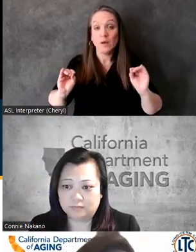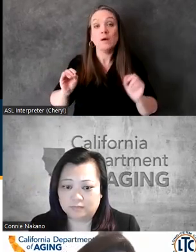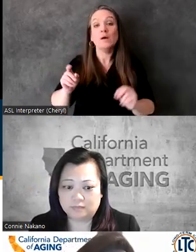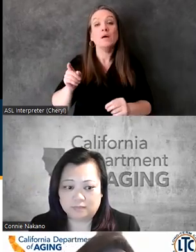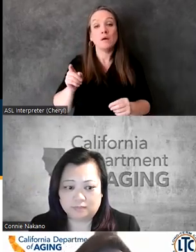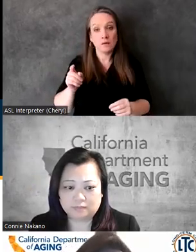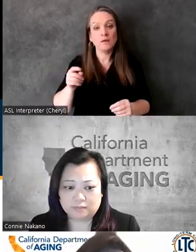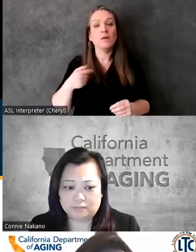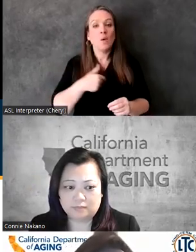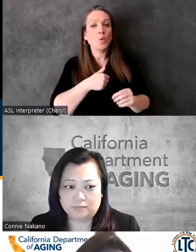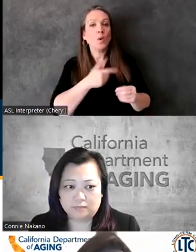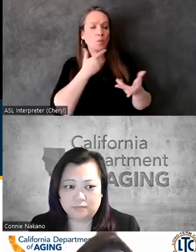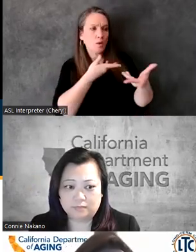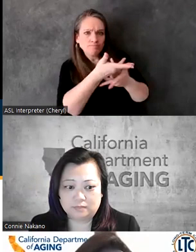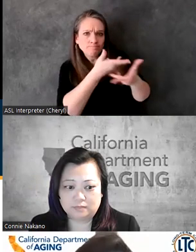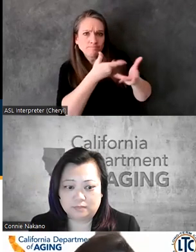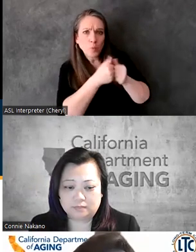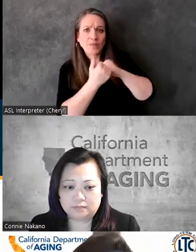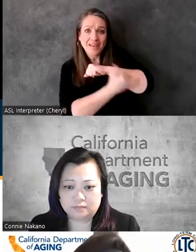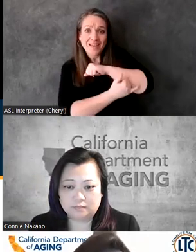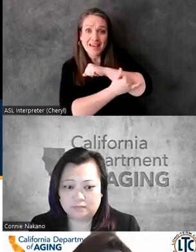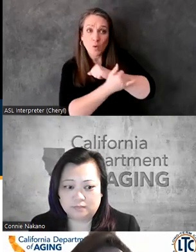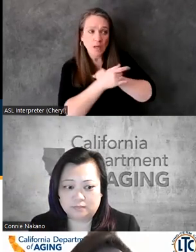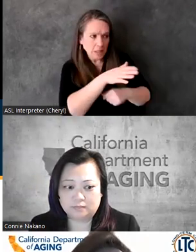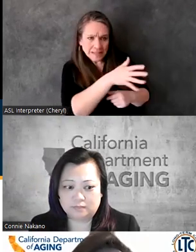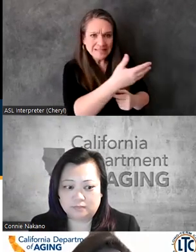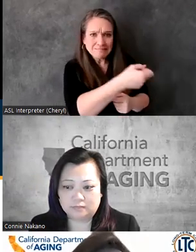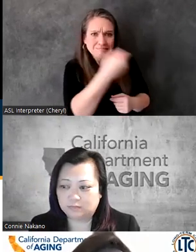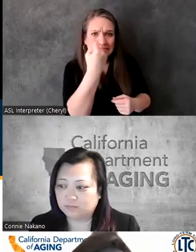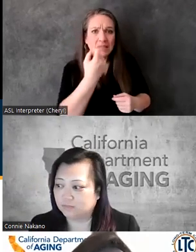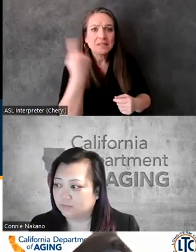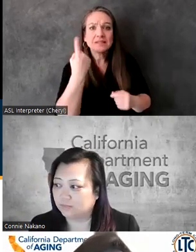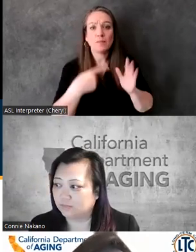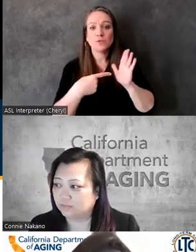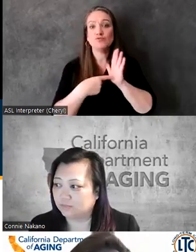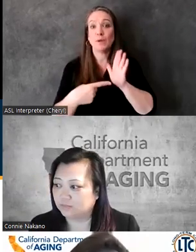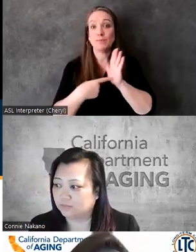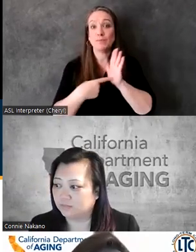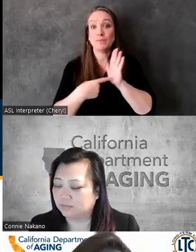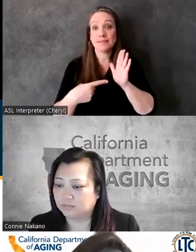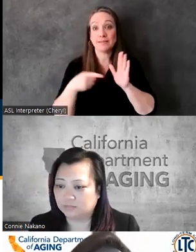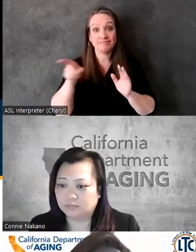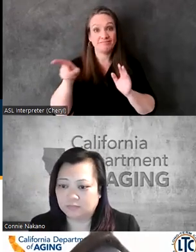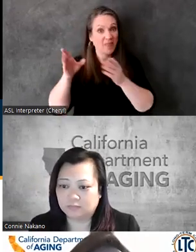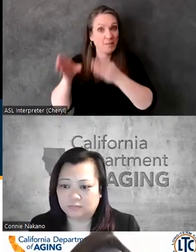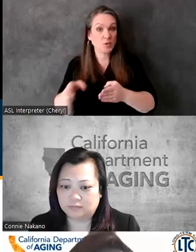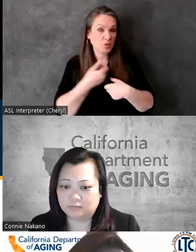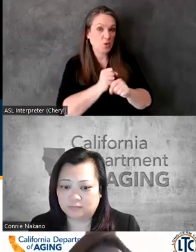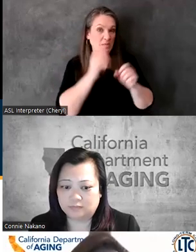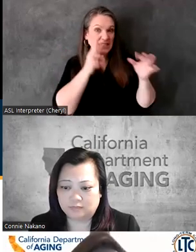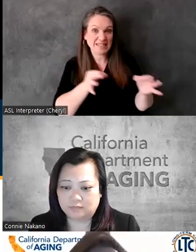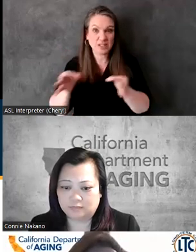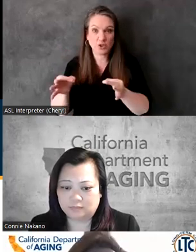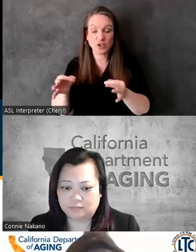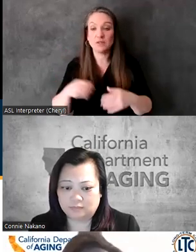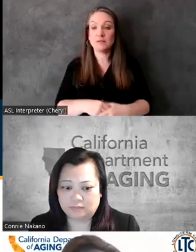work with the county to try and get somebody to represent the resident and be able to make those decisions, because we do have